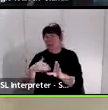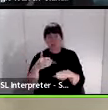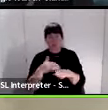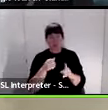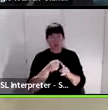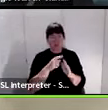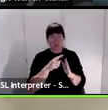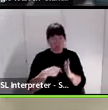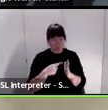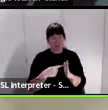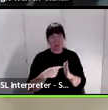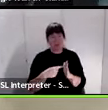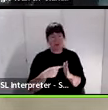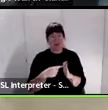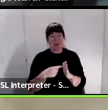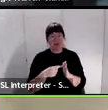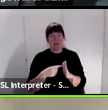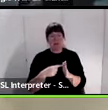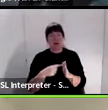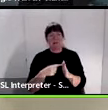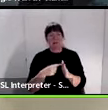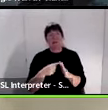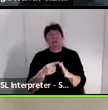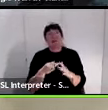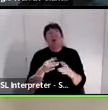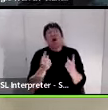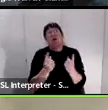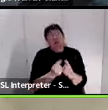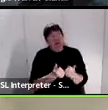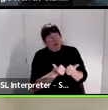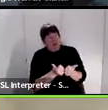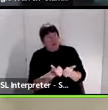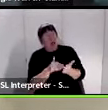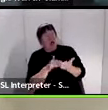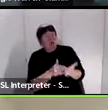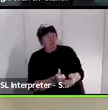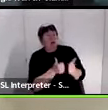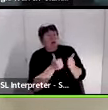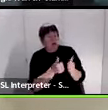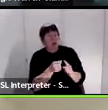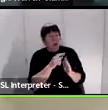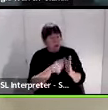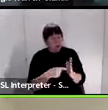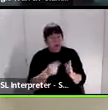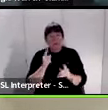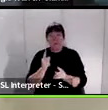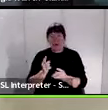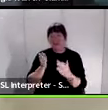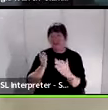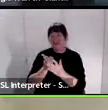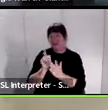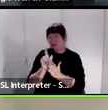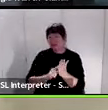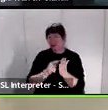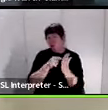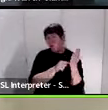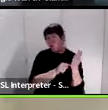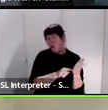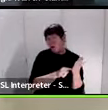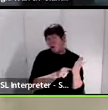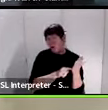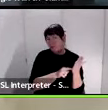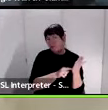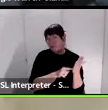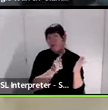there's a lot of things like that that are part of the answer. But I think this accessibility law, when you look at the